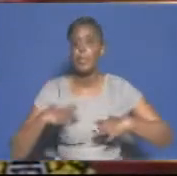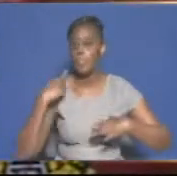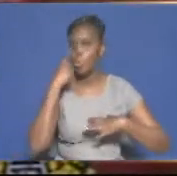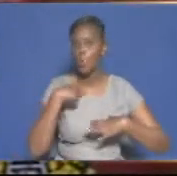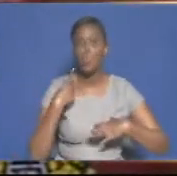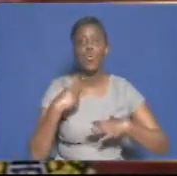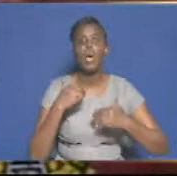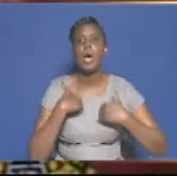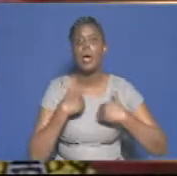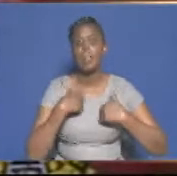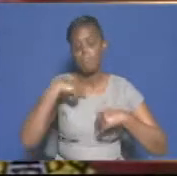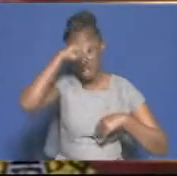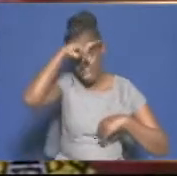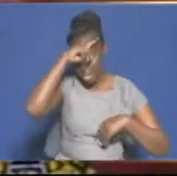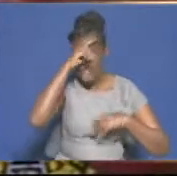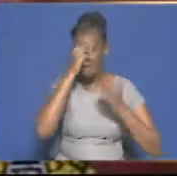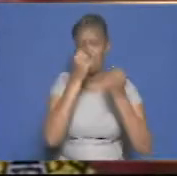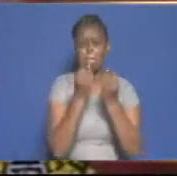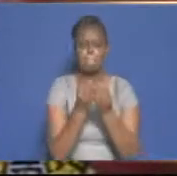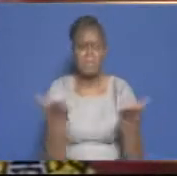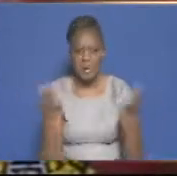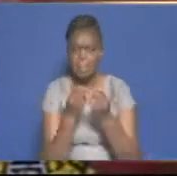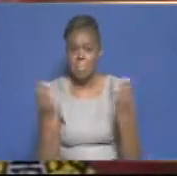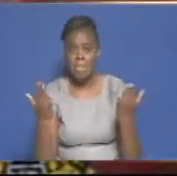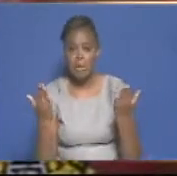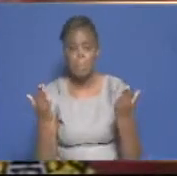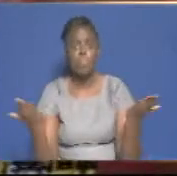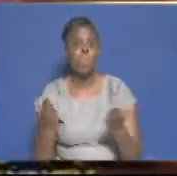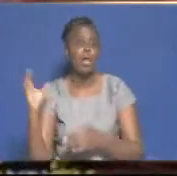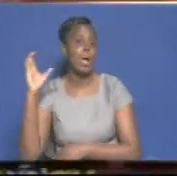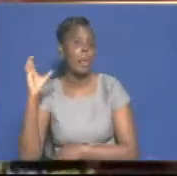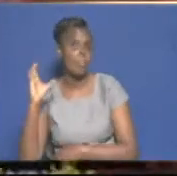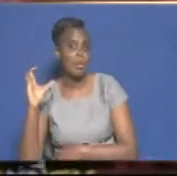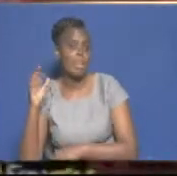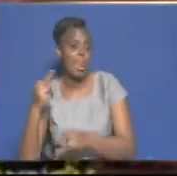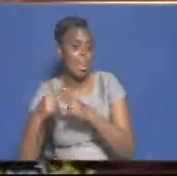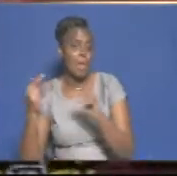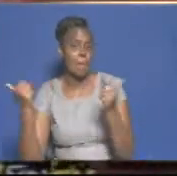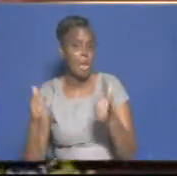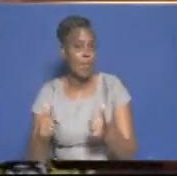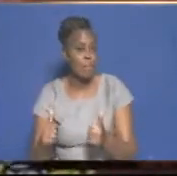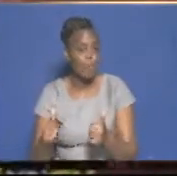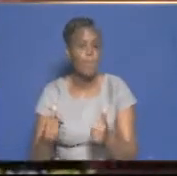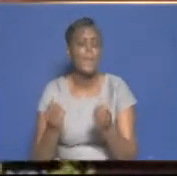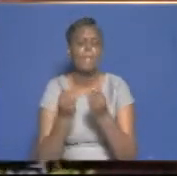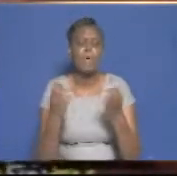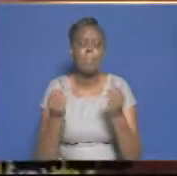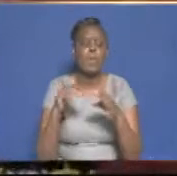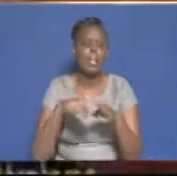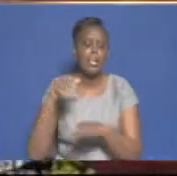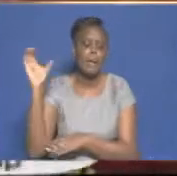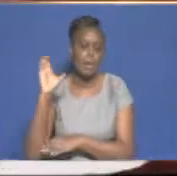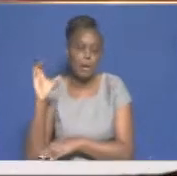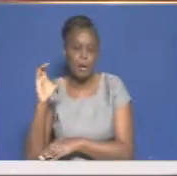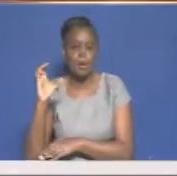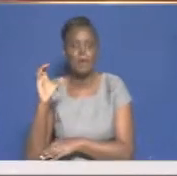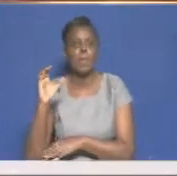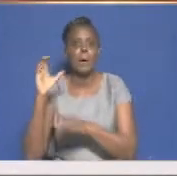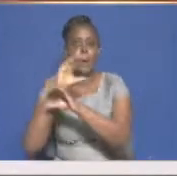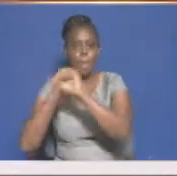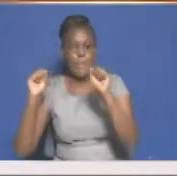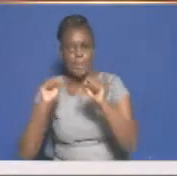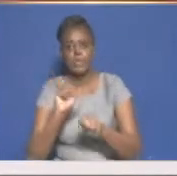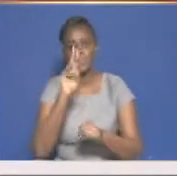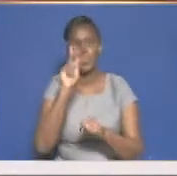have degree were many, and they were in the cabinet. Speaker, I don't want to name them. There were many in the cabinet of President Uhuru Kenyatta and Honorable